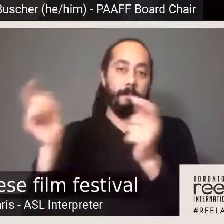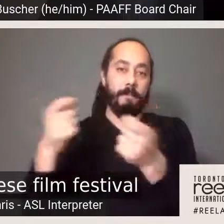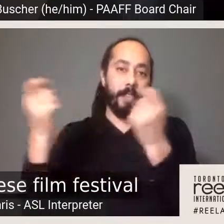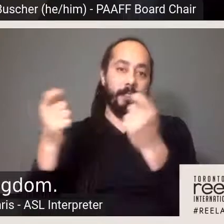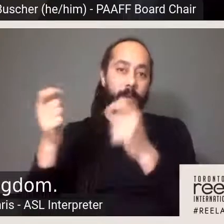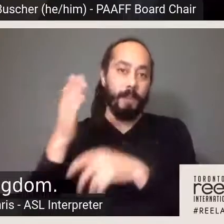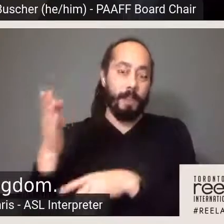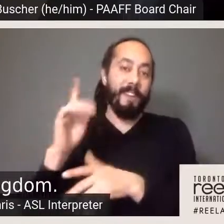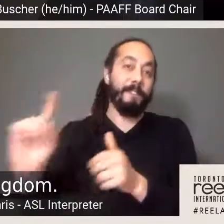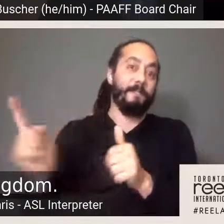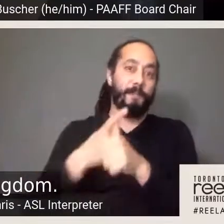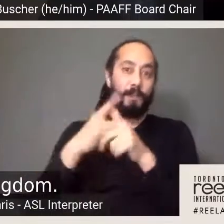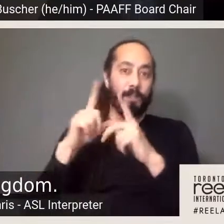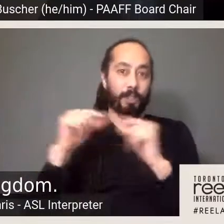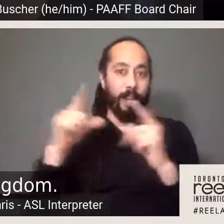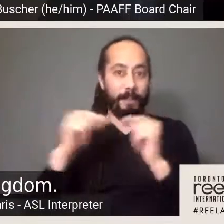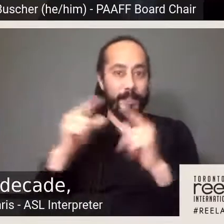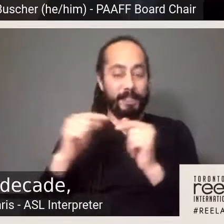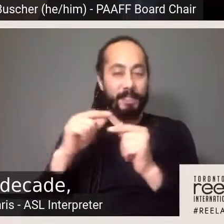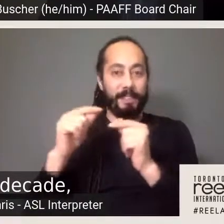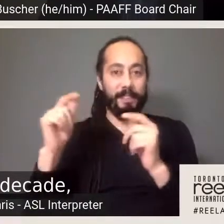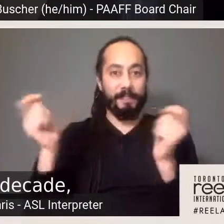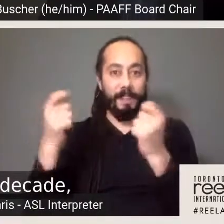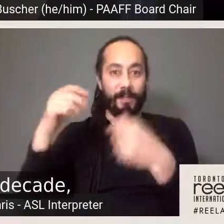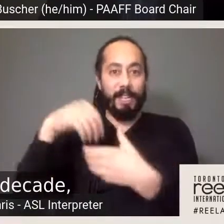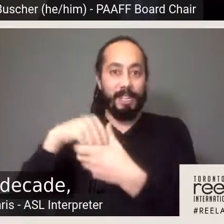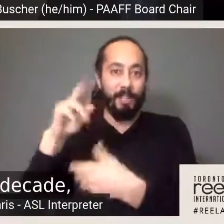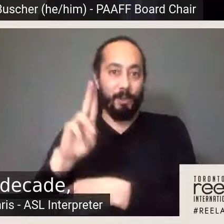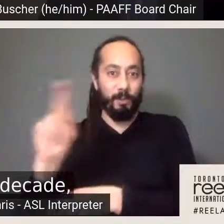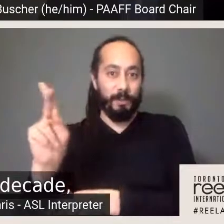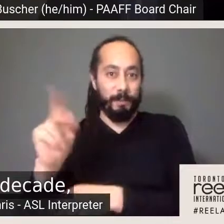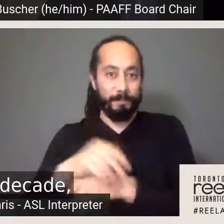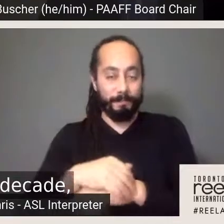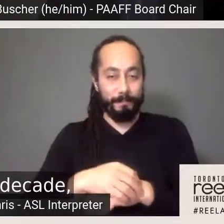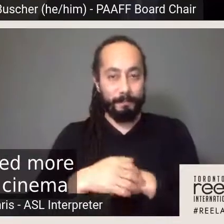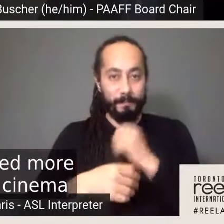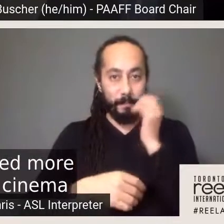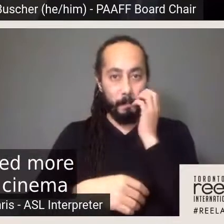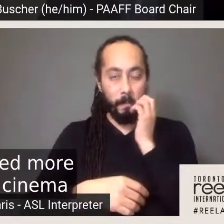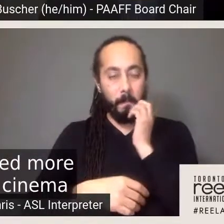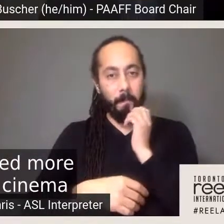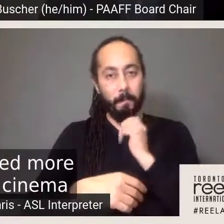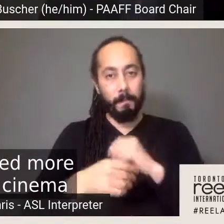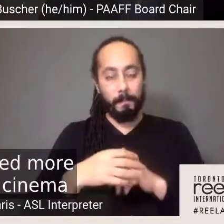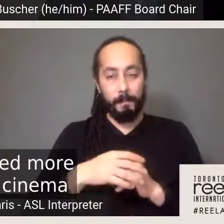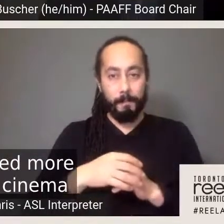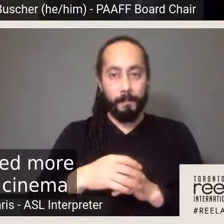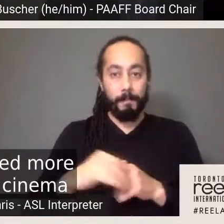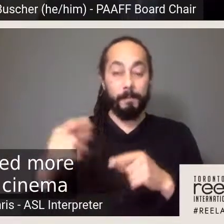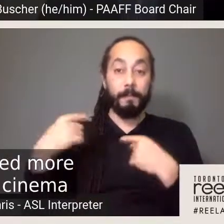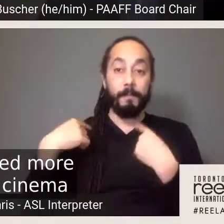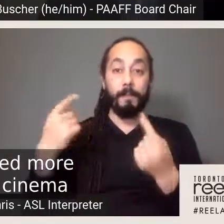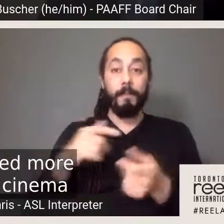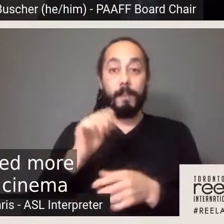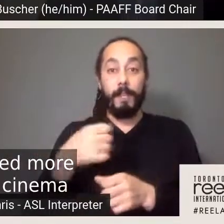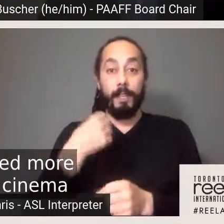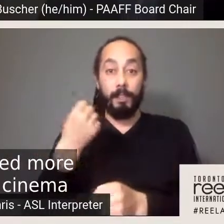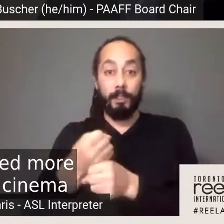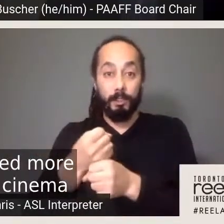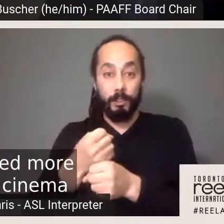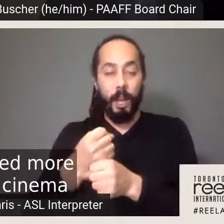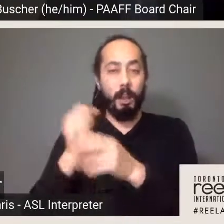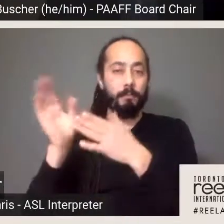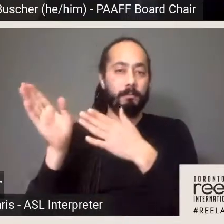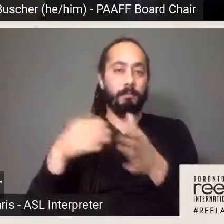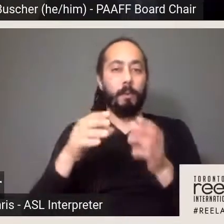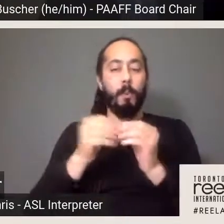film festival in the United Kingdom. And so in the last decade, my focus has shifted more to Asian diasporic